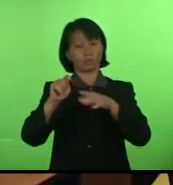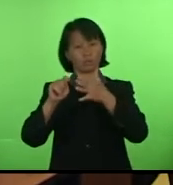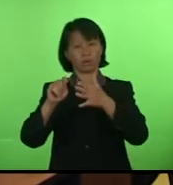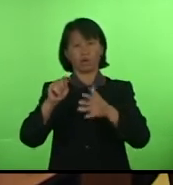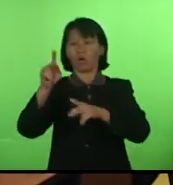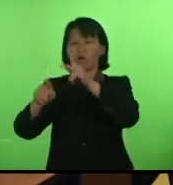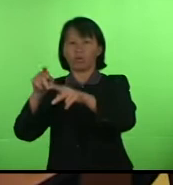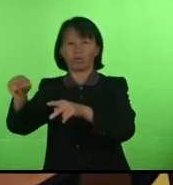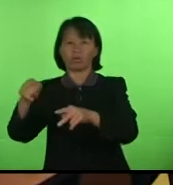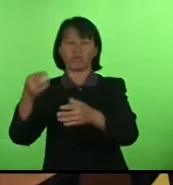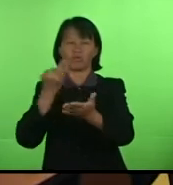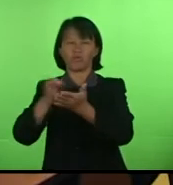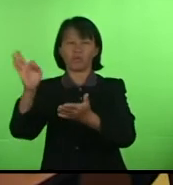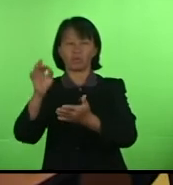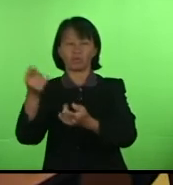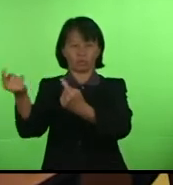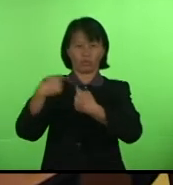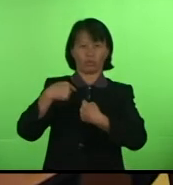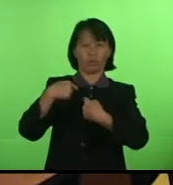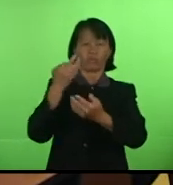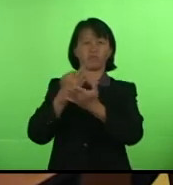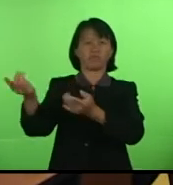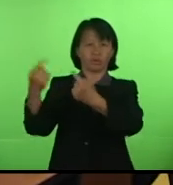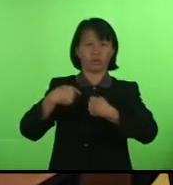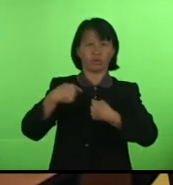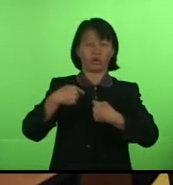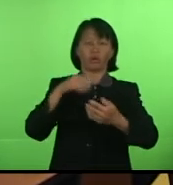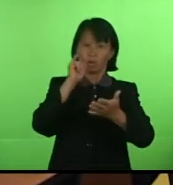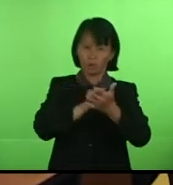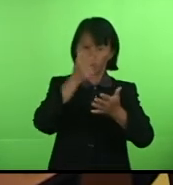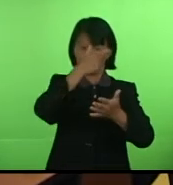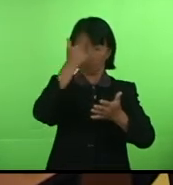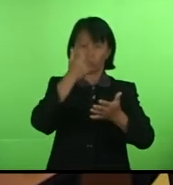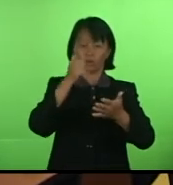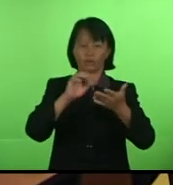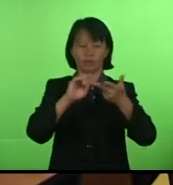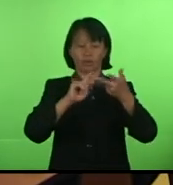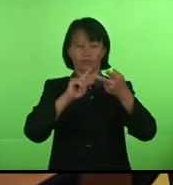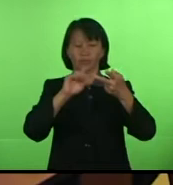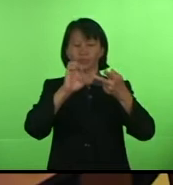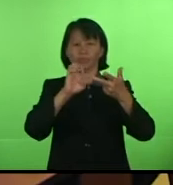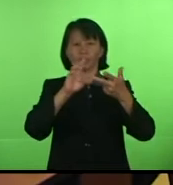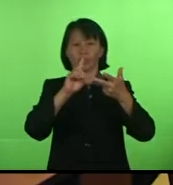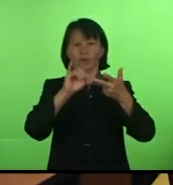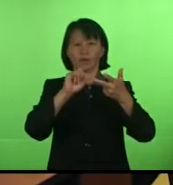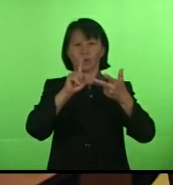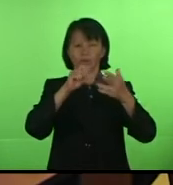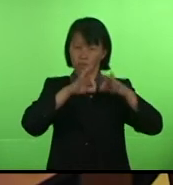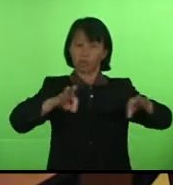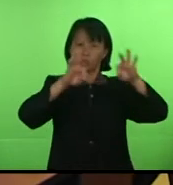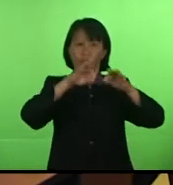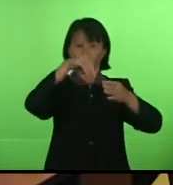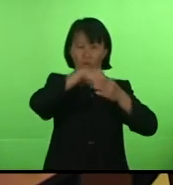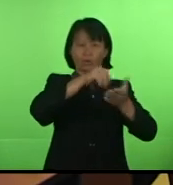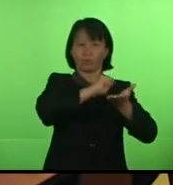fail to respond to you. Therefore, editing is much important in writing. And then what are the pitfalls to